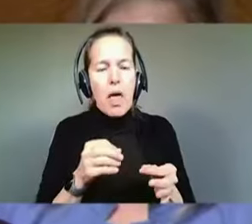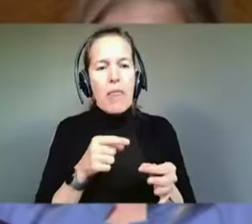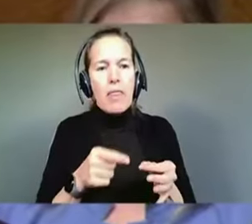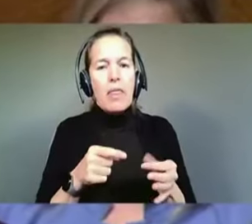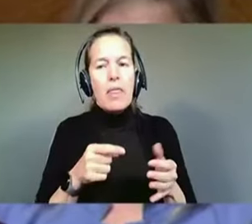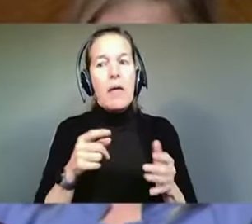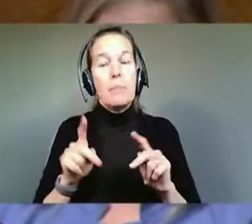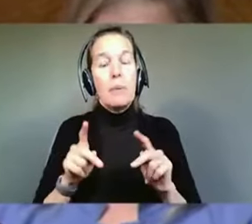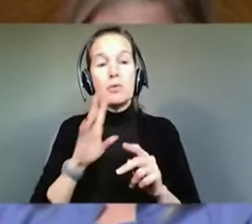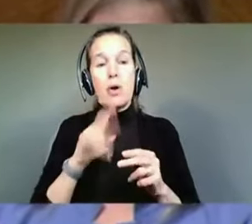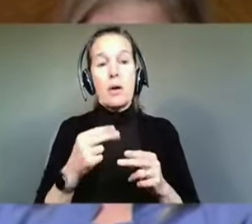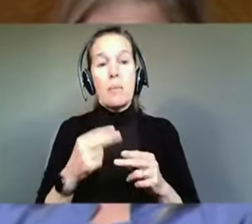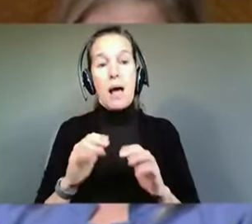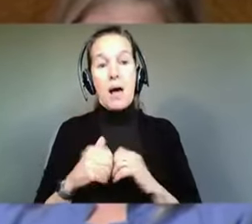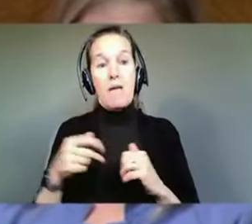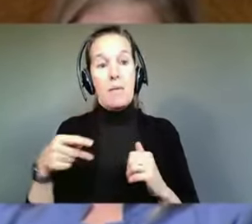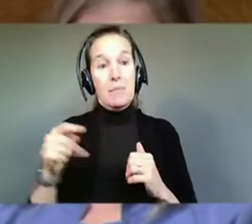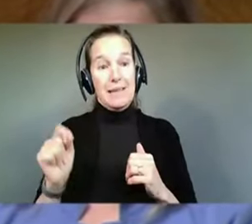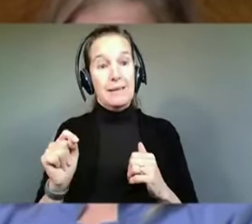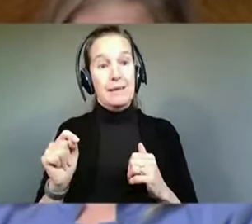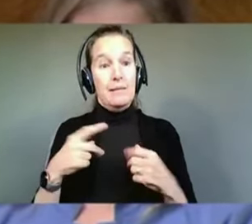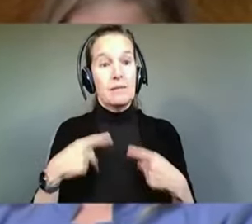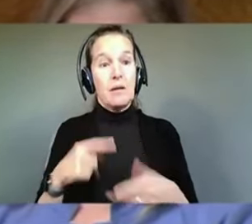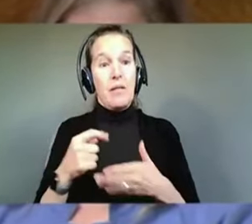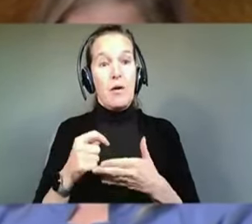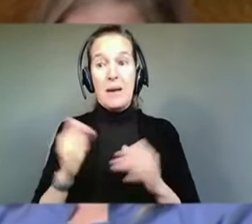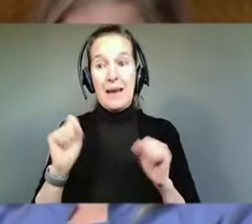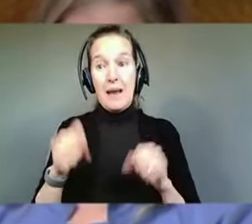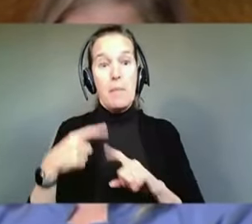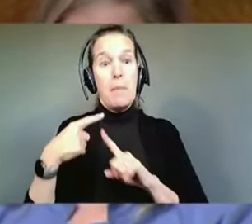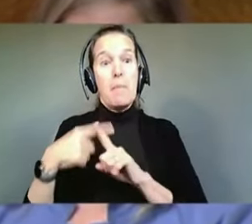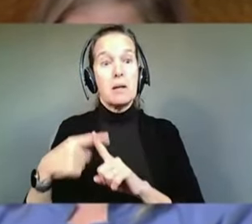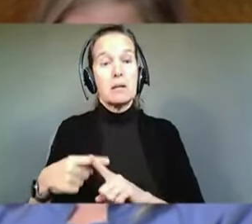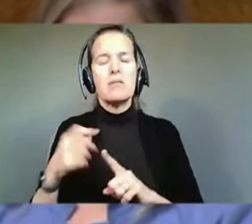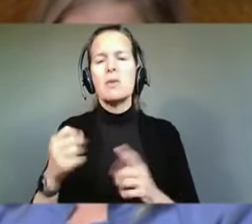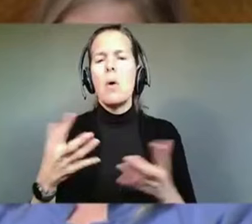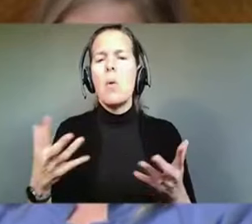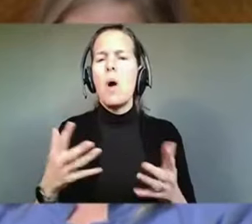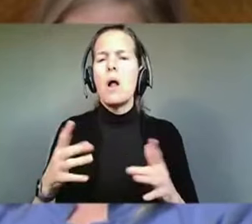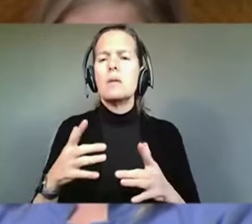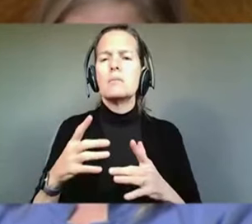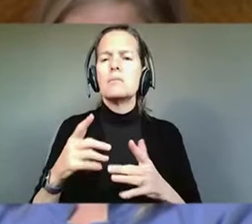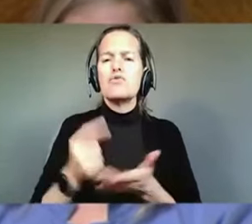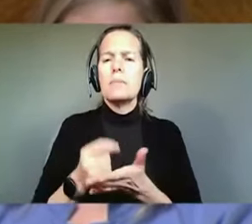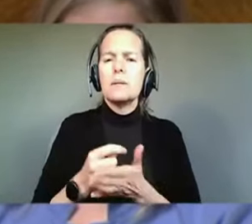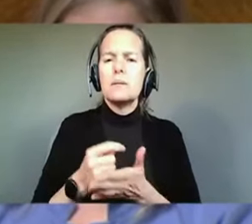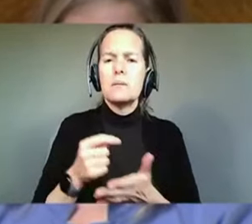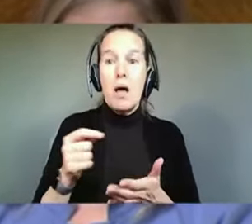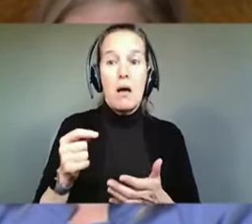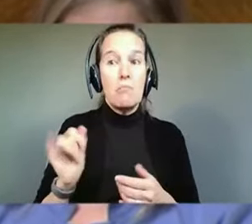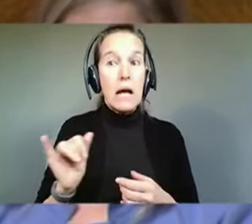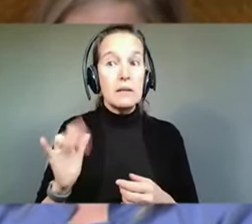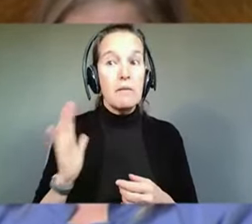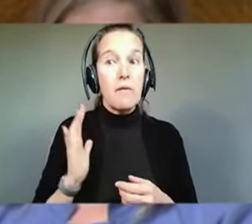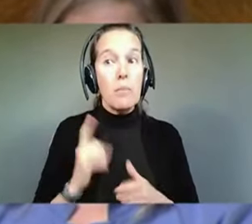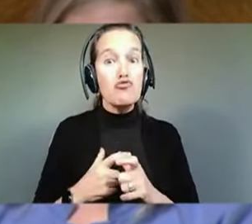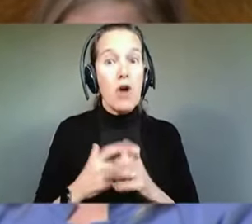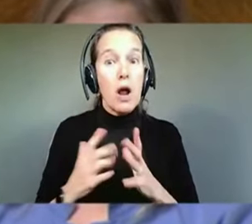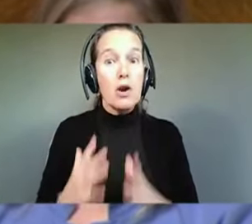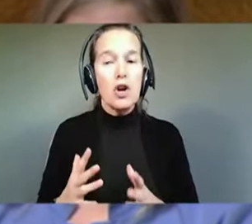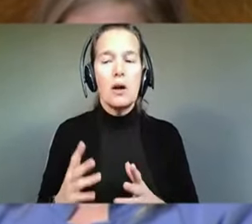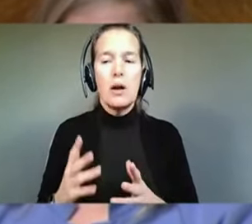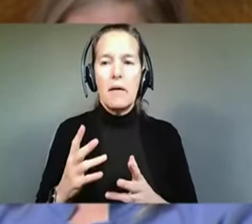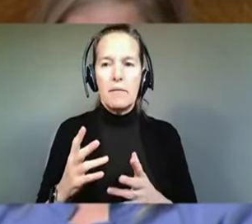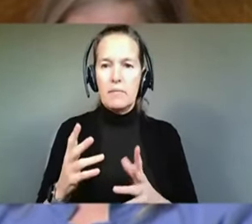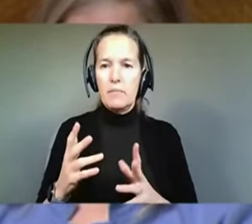cetera, can actually be a positive thing. What therapies have been attempted for you as a former runner to attempt to